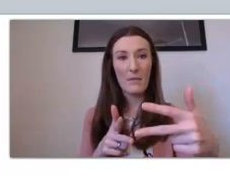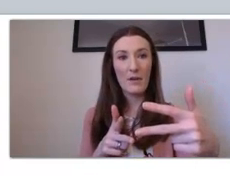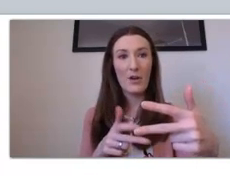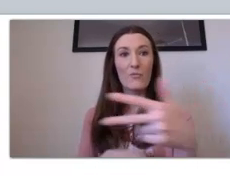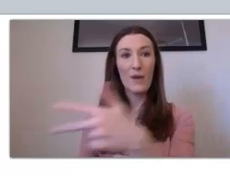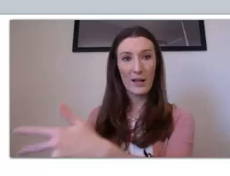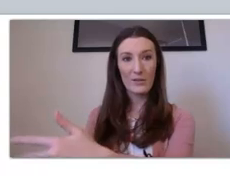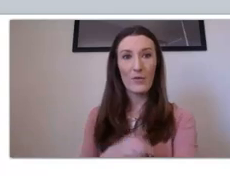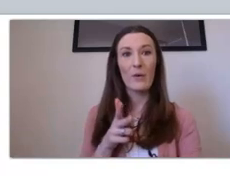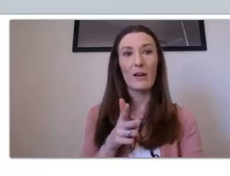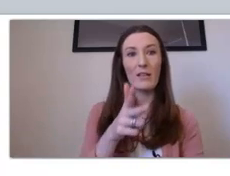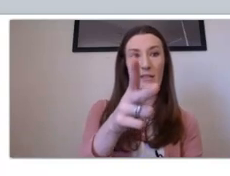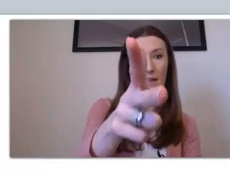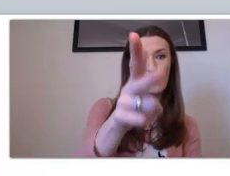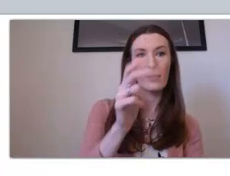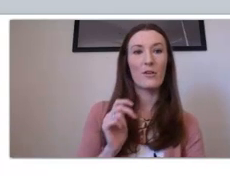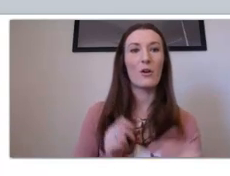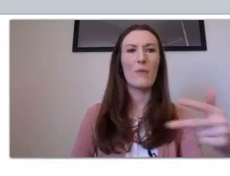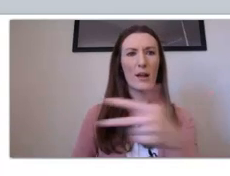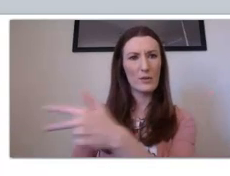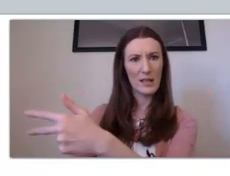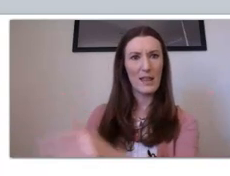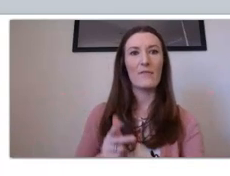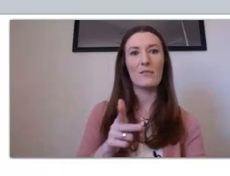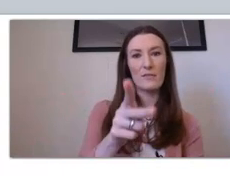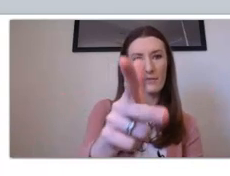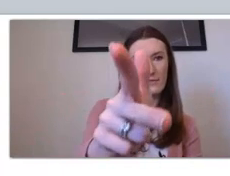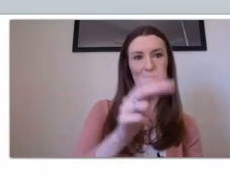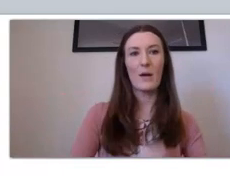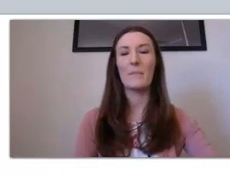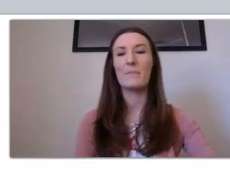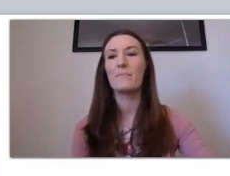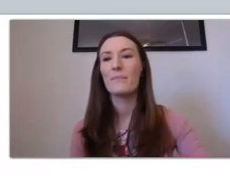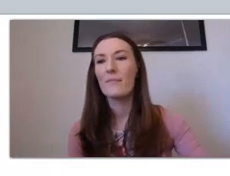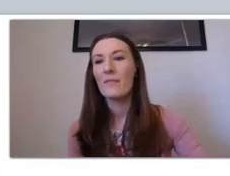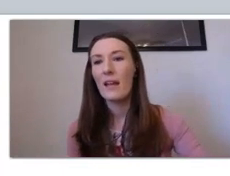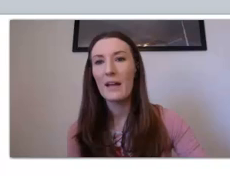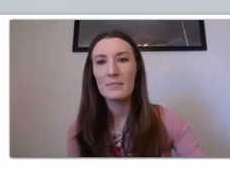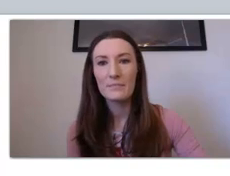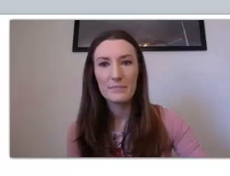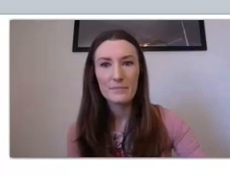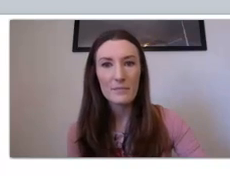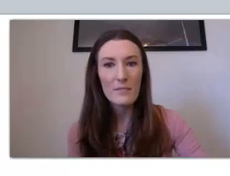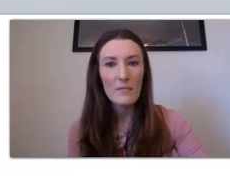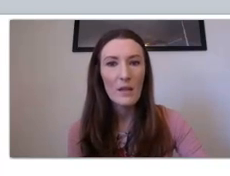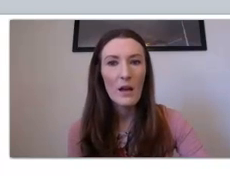up, right goes forward, left, or right goes to the left. That way.